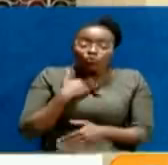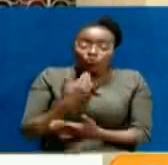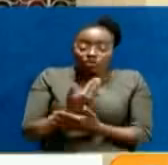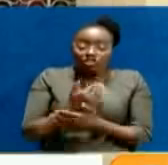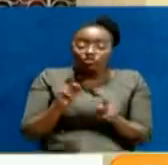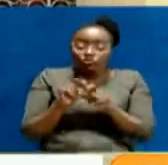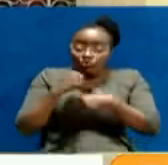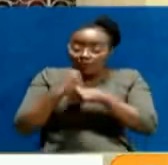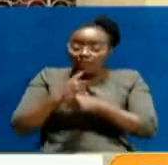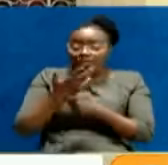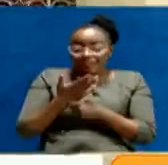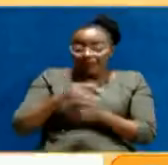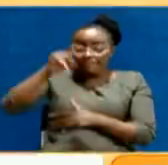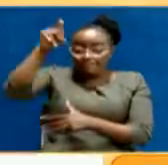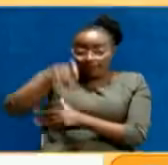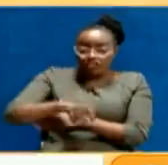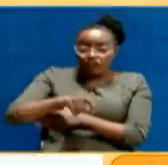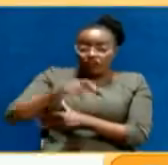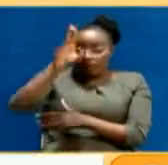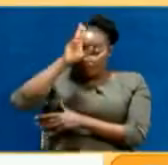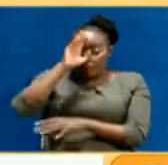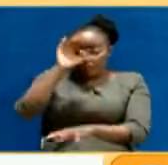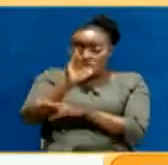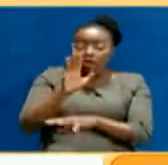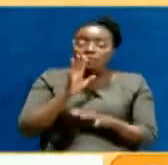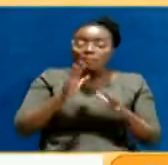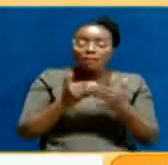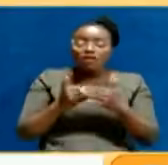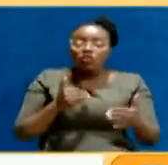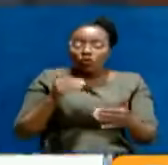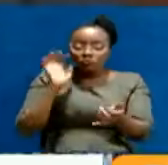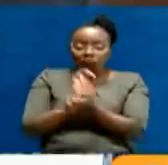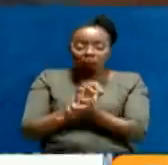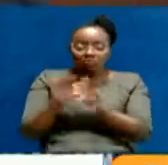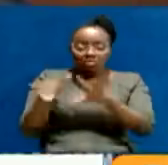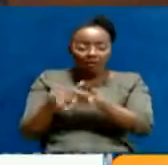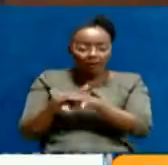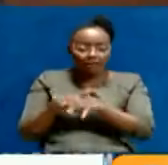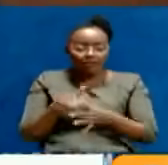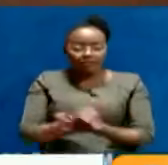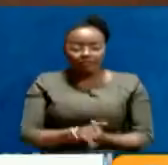make it compulsory for police to consult the speaker before arresting members.